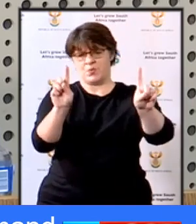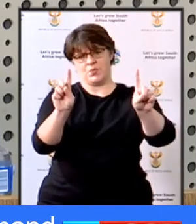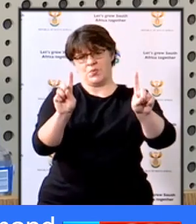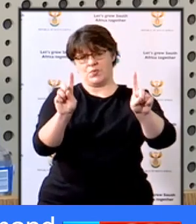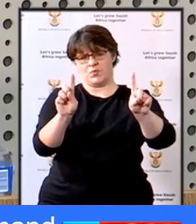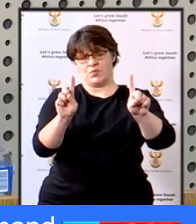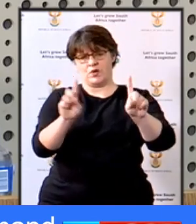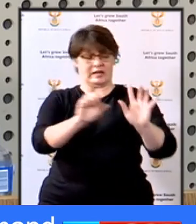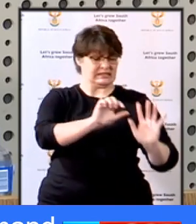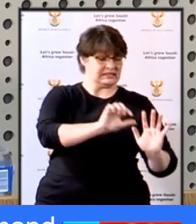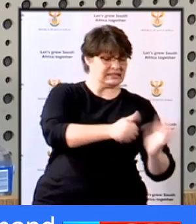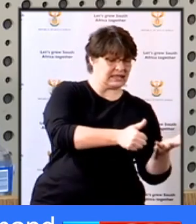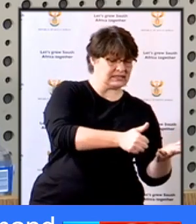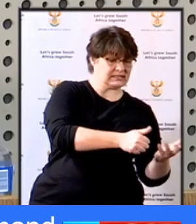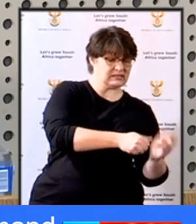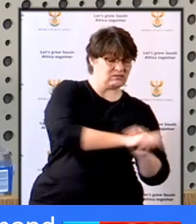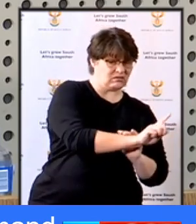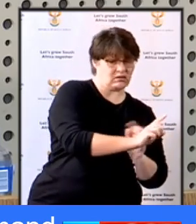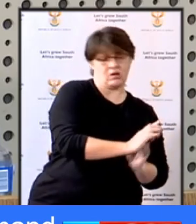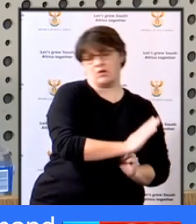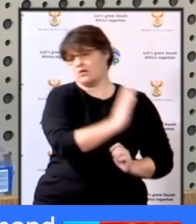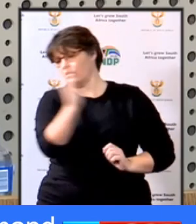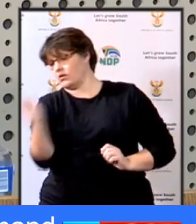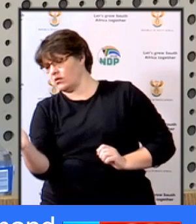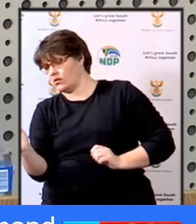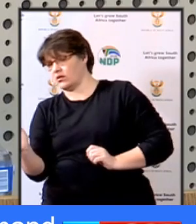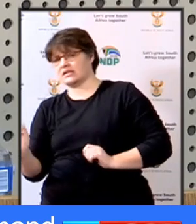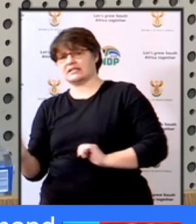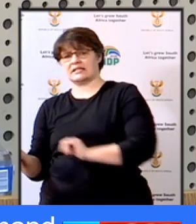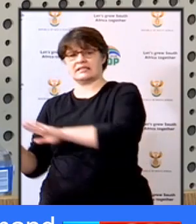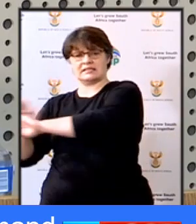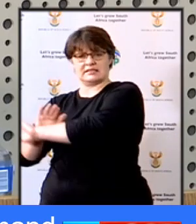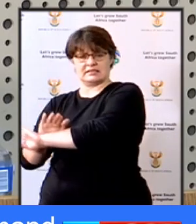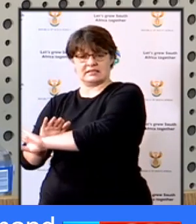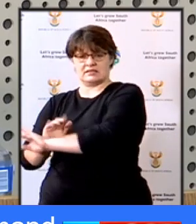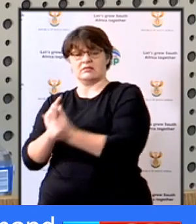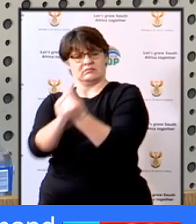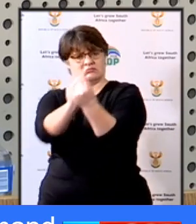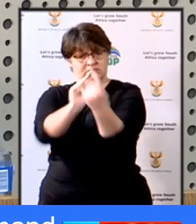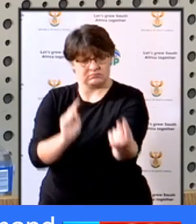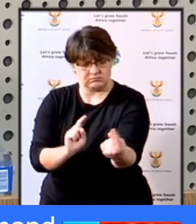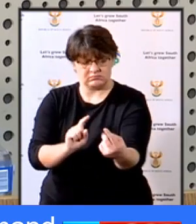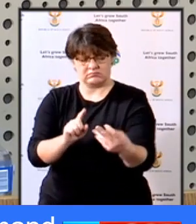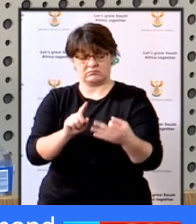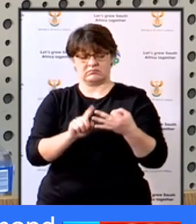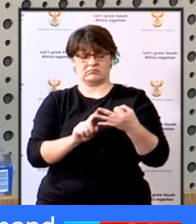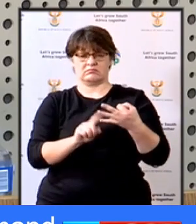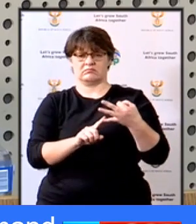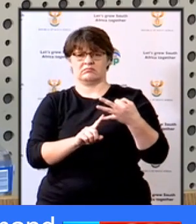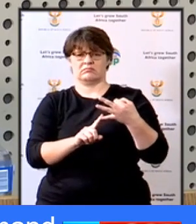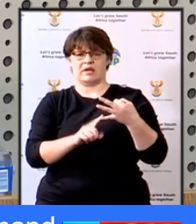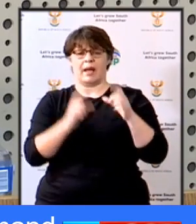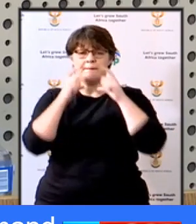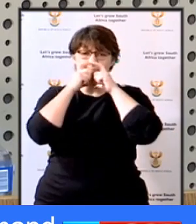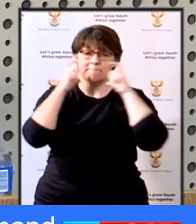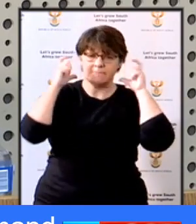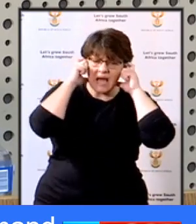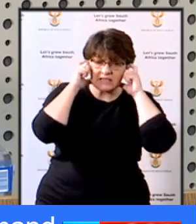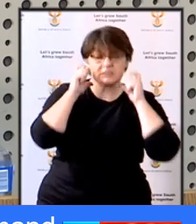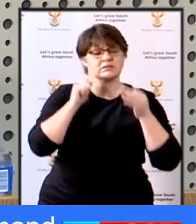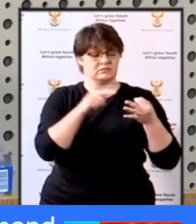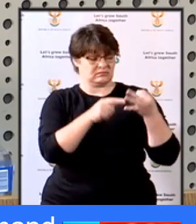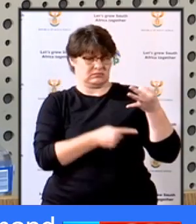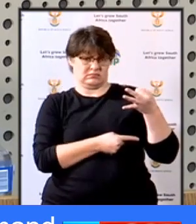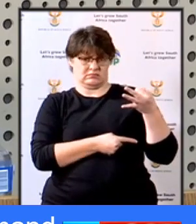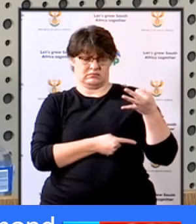6 to 6, social distancing, masks. And in fact, it's those